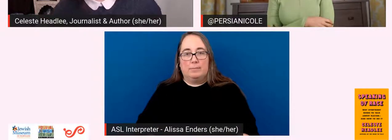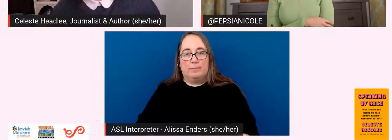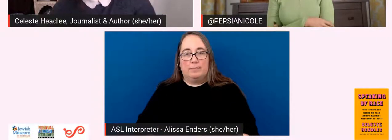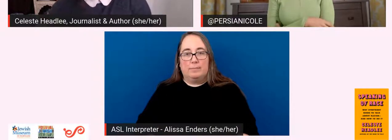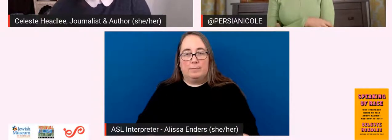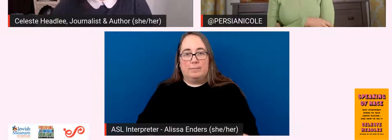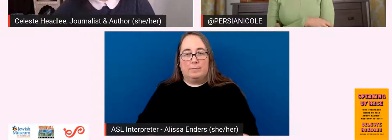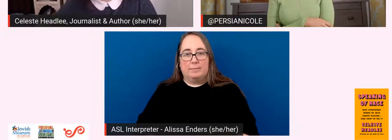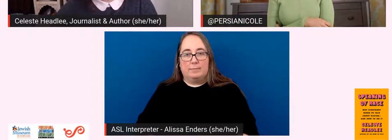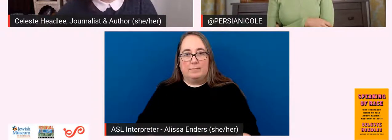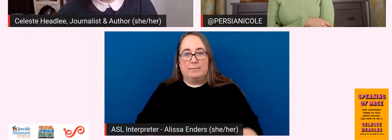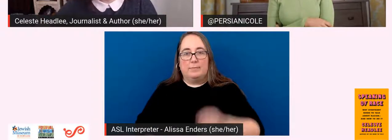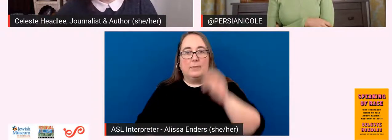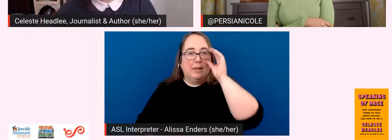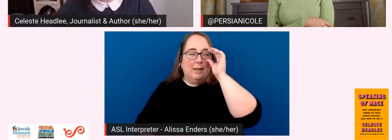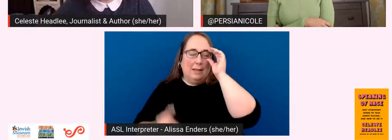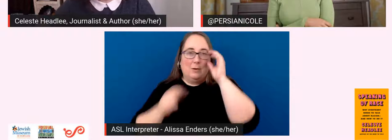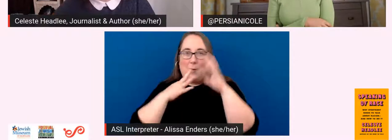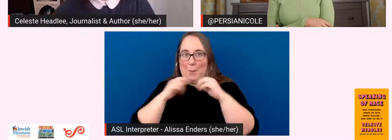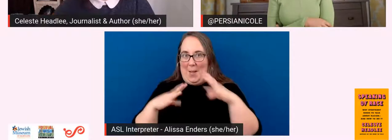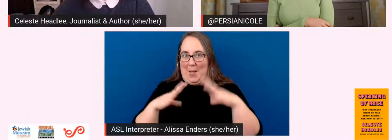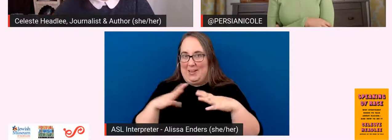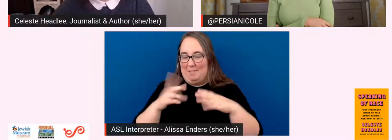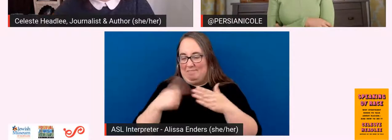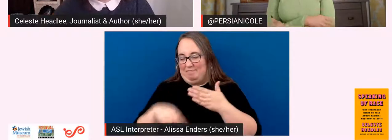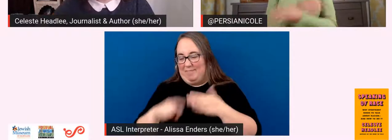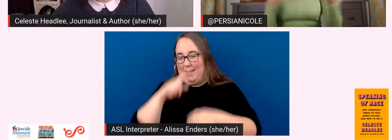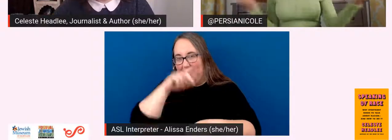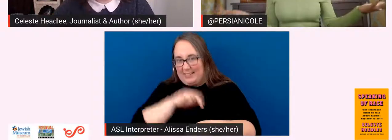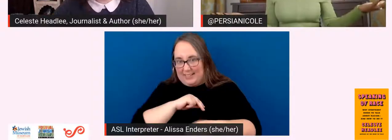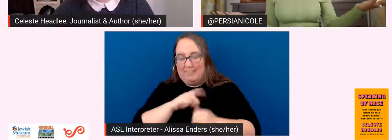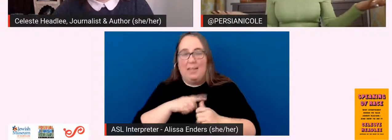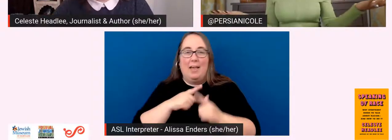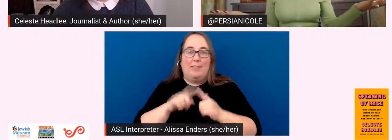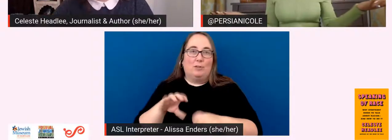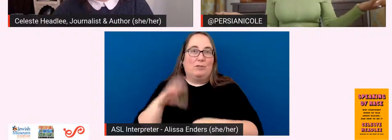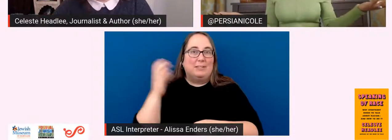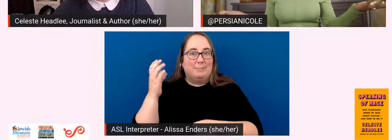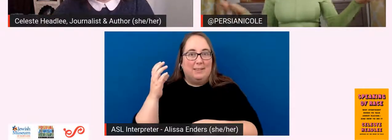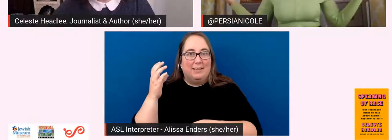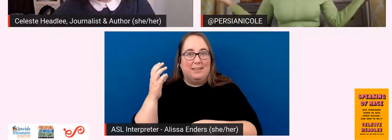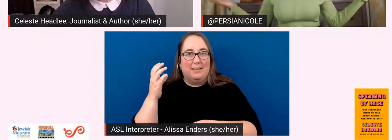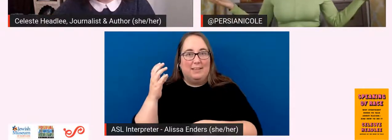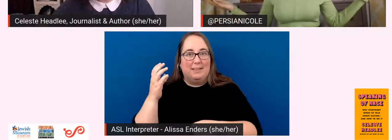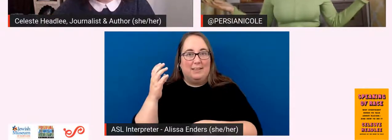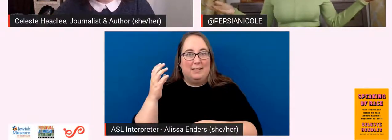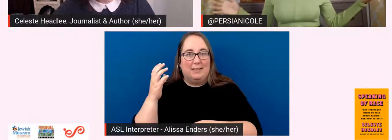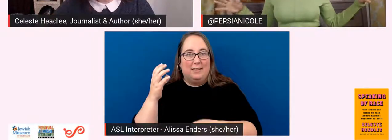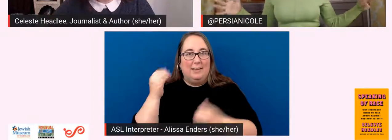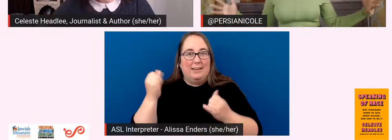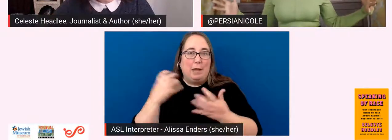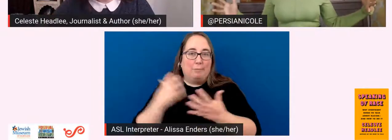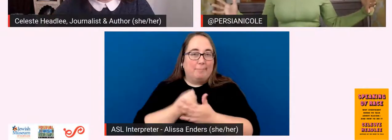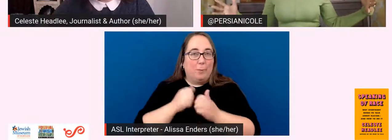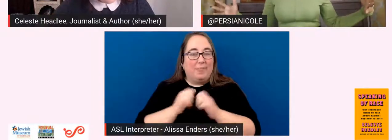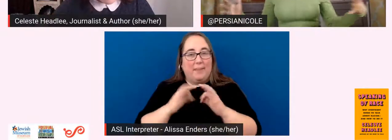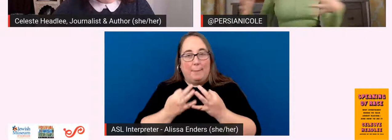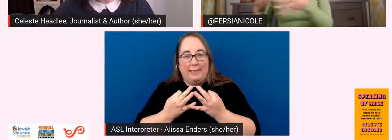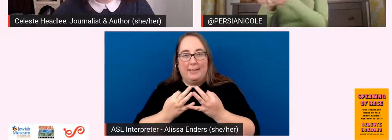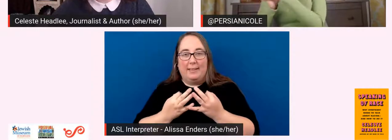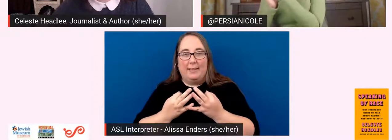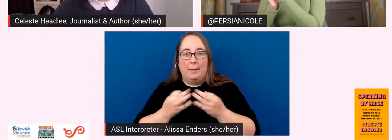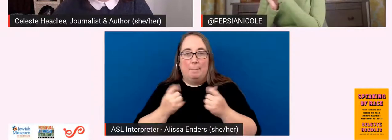the holidays, because, you know, Thanksgiving's right around the corner. Then we have Christmas. And I guess now we can, you know, spend it with our family, you know, big tables